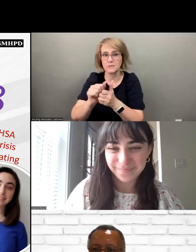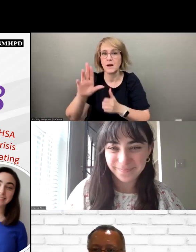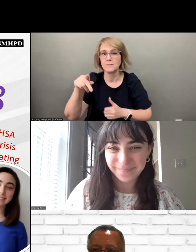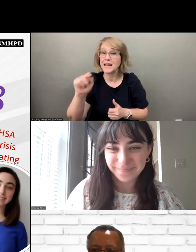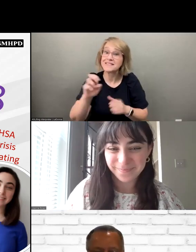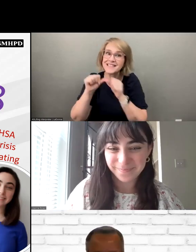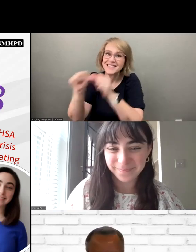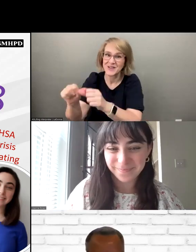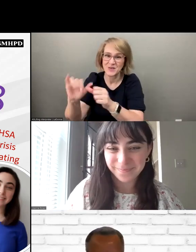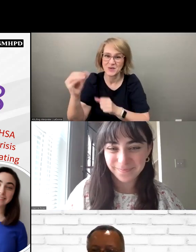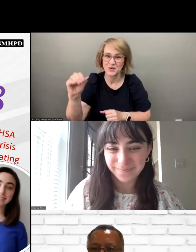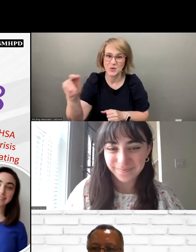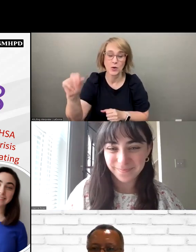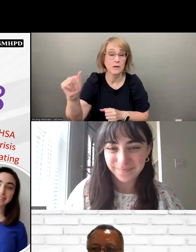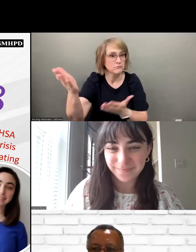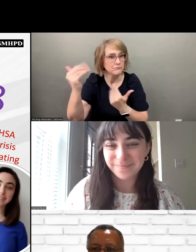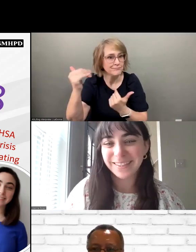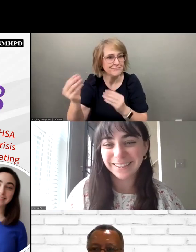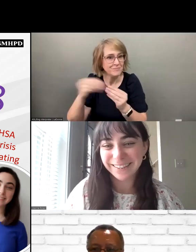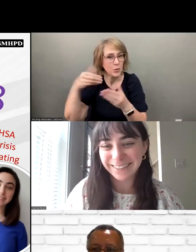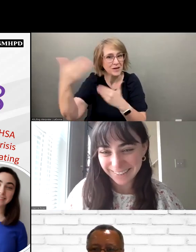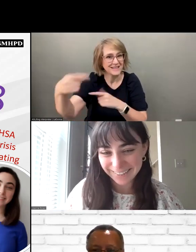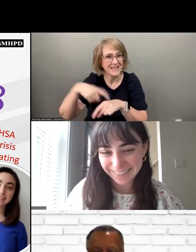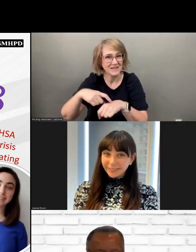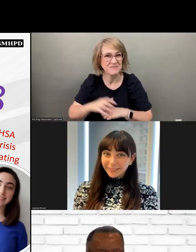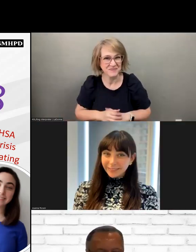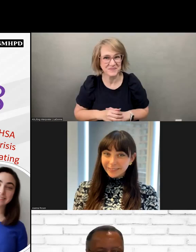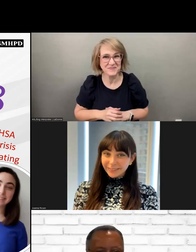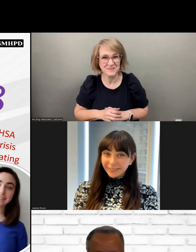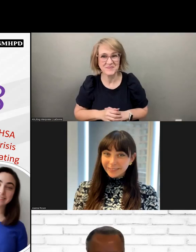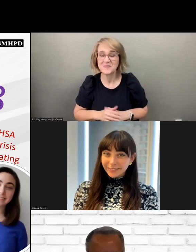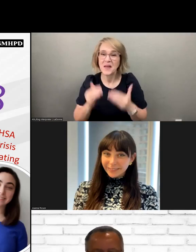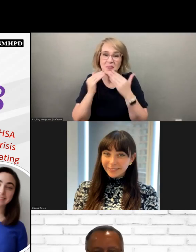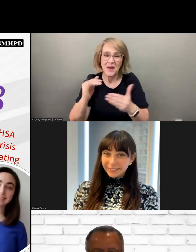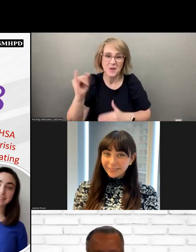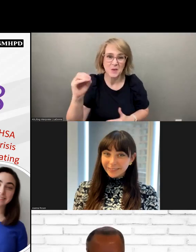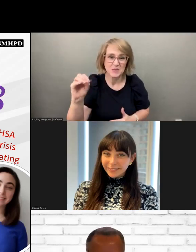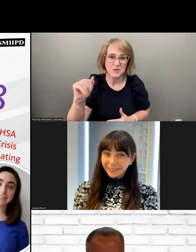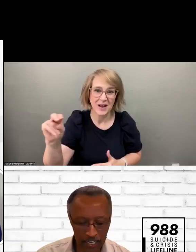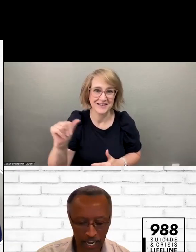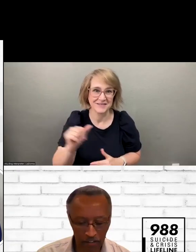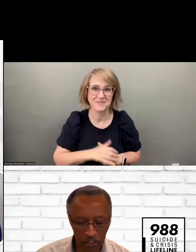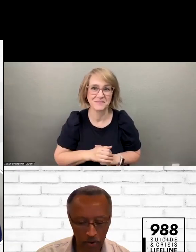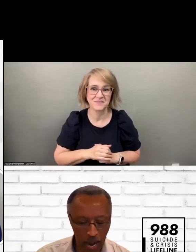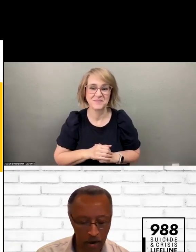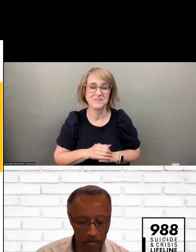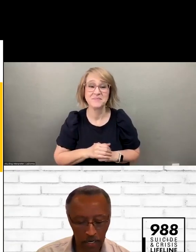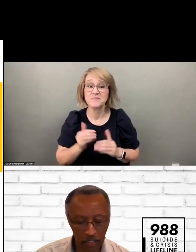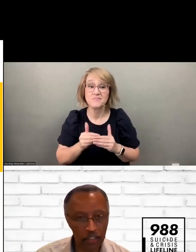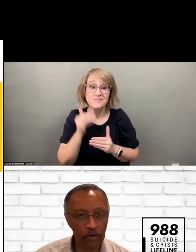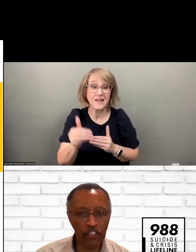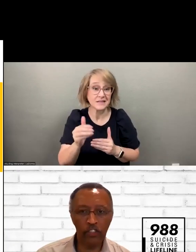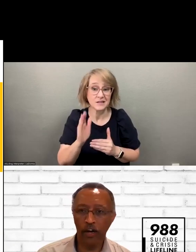on. Bring us some more next time. Thank you, Joanne. So let's move on now to